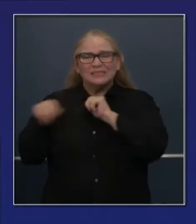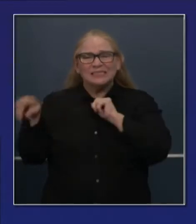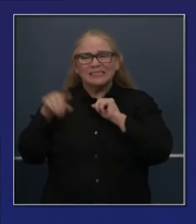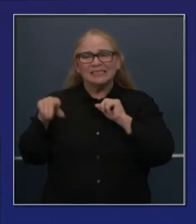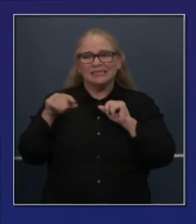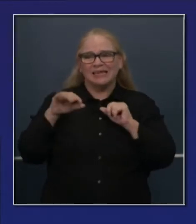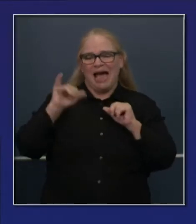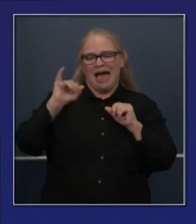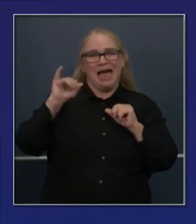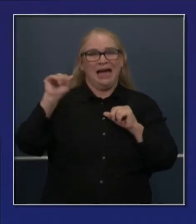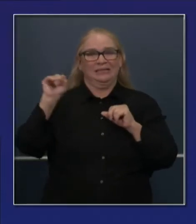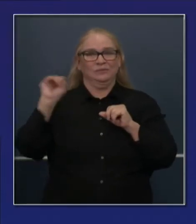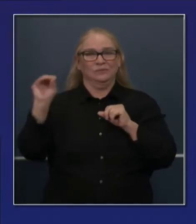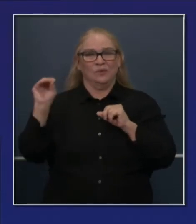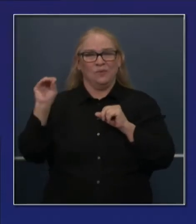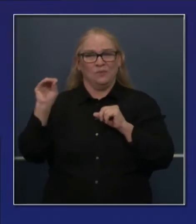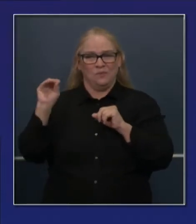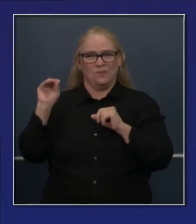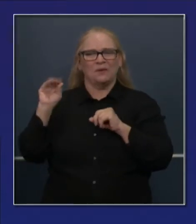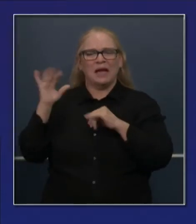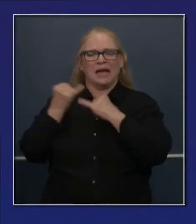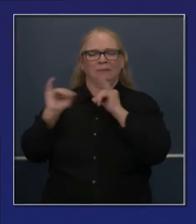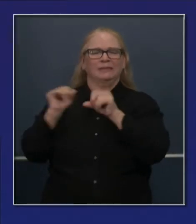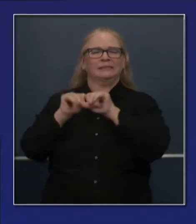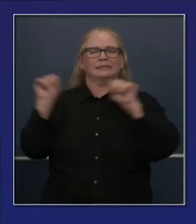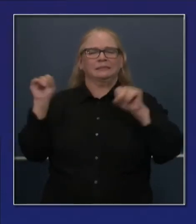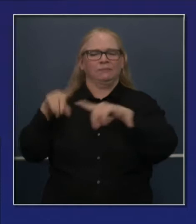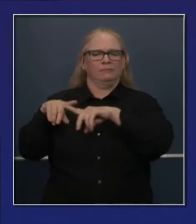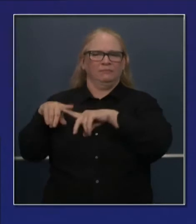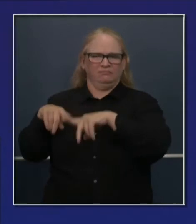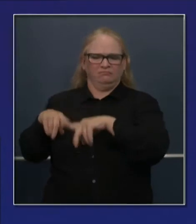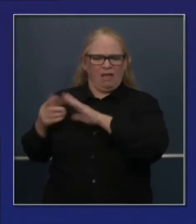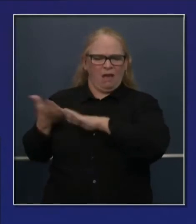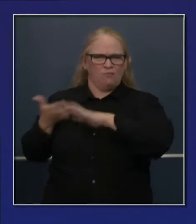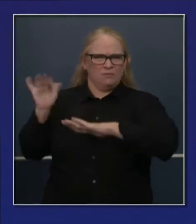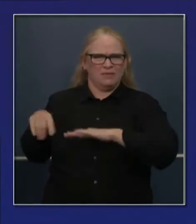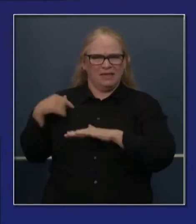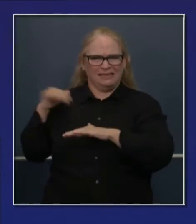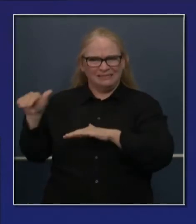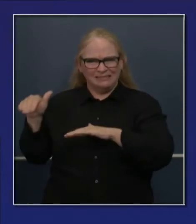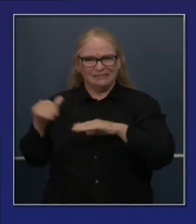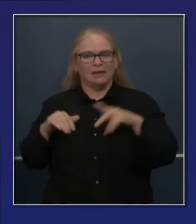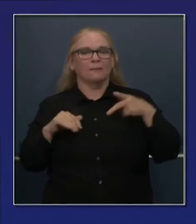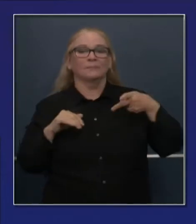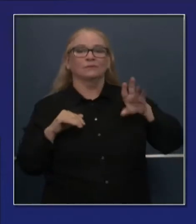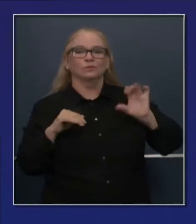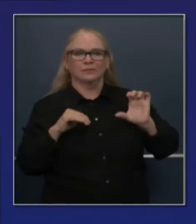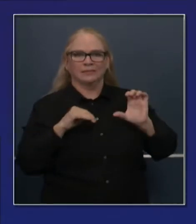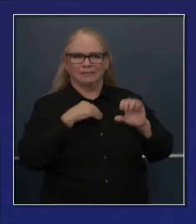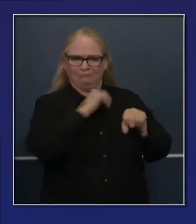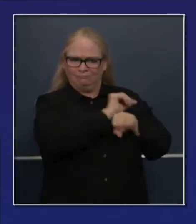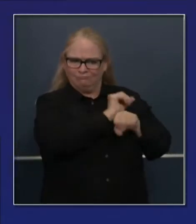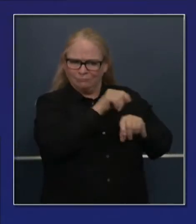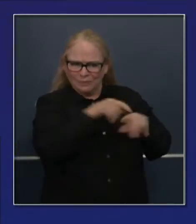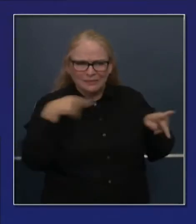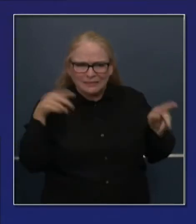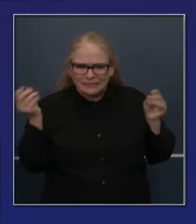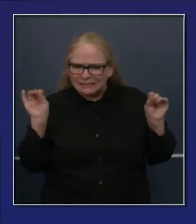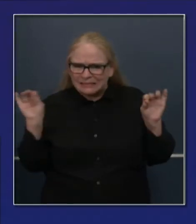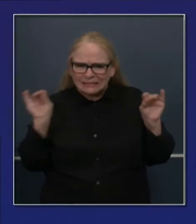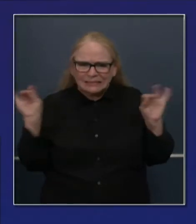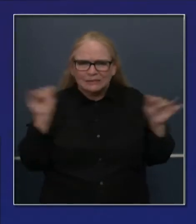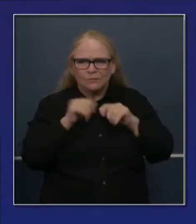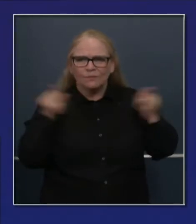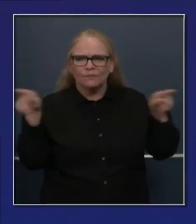system operator, and the California Public Utilities Commission. We've been working with businesses, large and small, and we are working